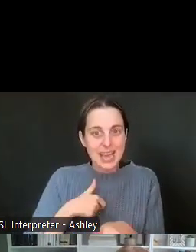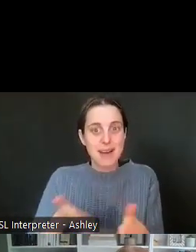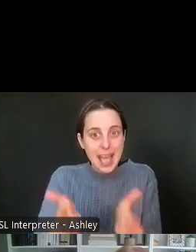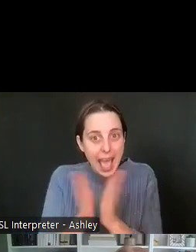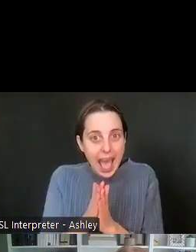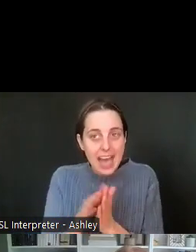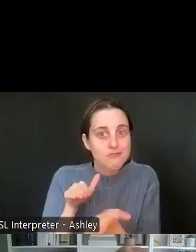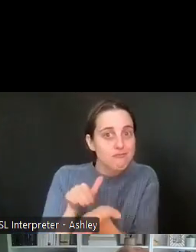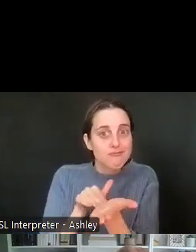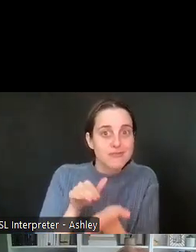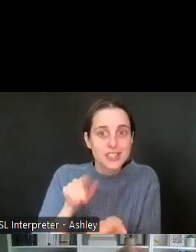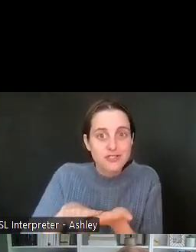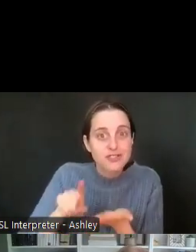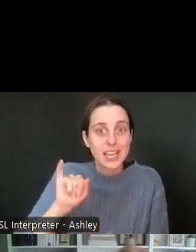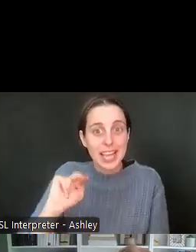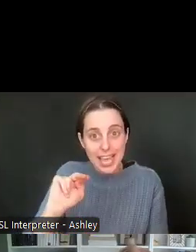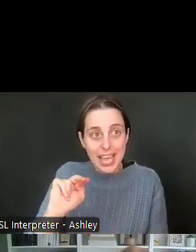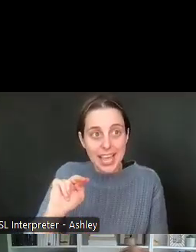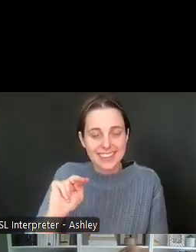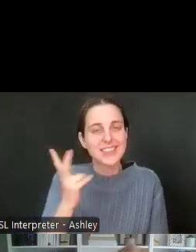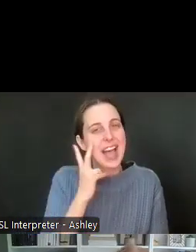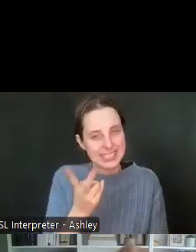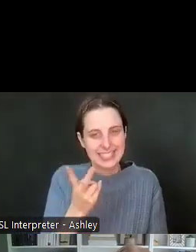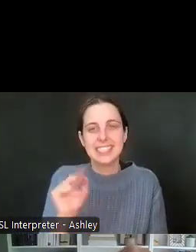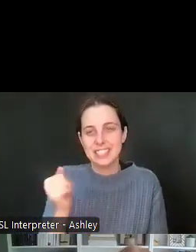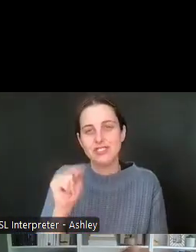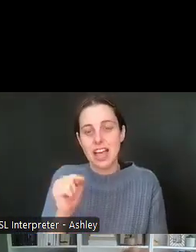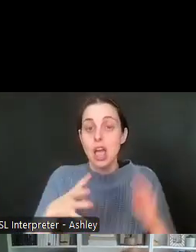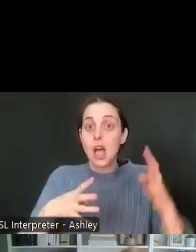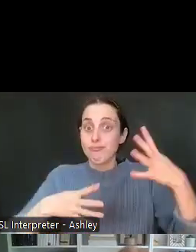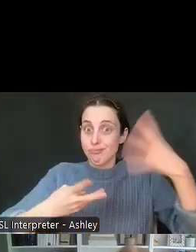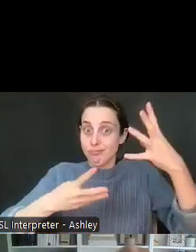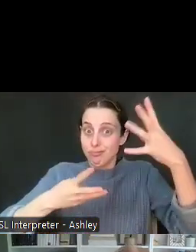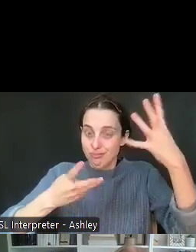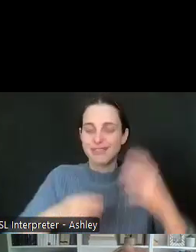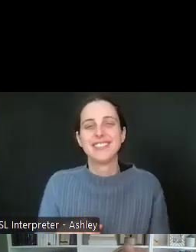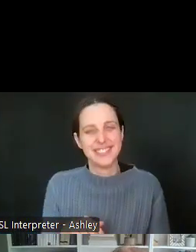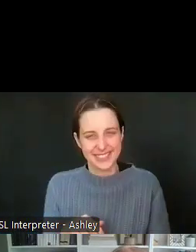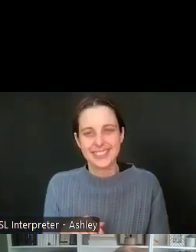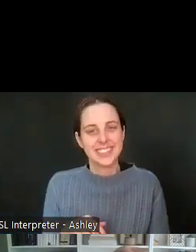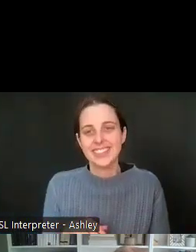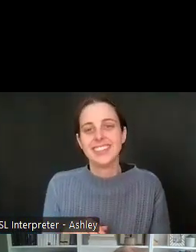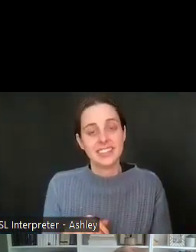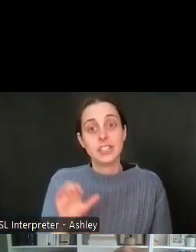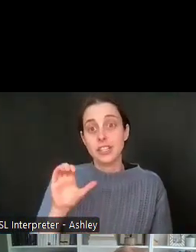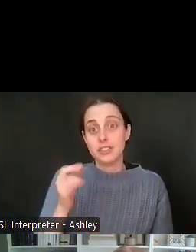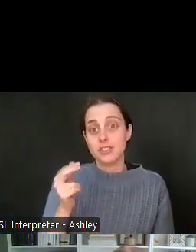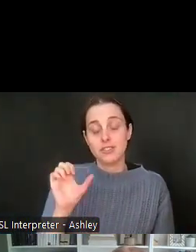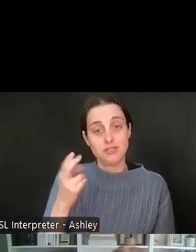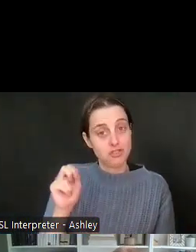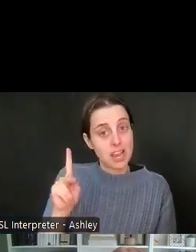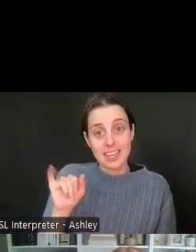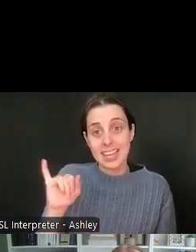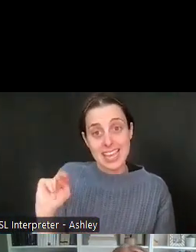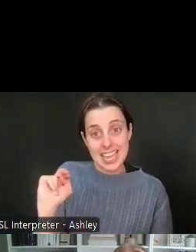check-in. The two-word check-in is important for two reasons, and I hope you start doing it in your own meeting too.